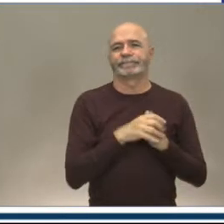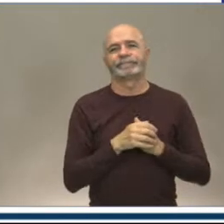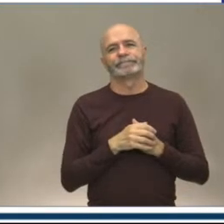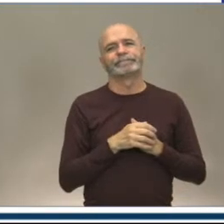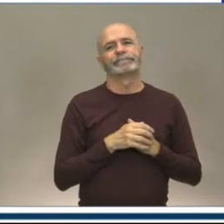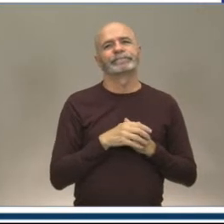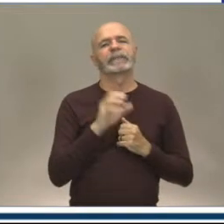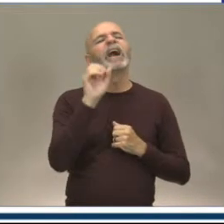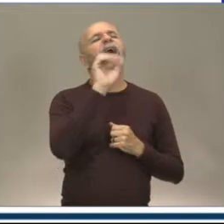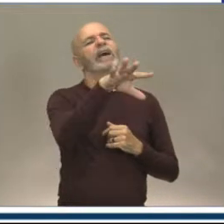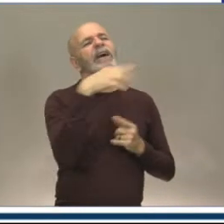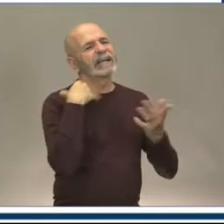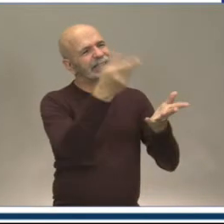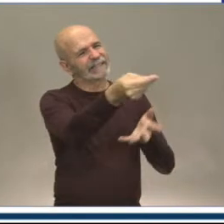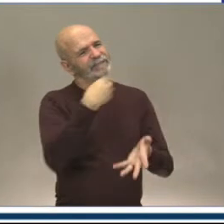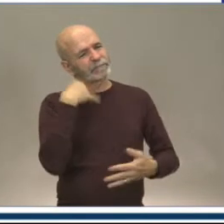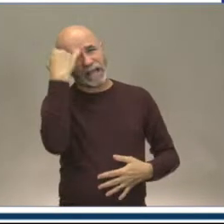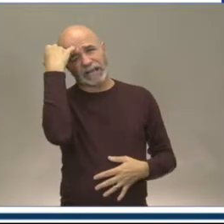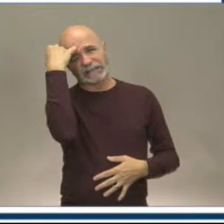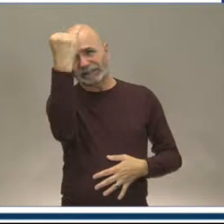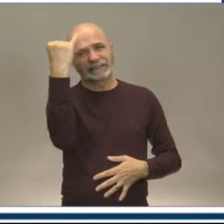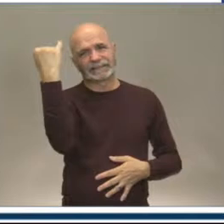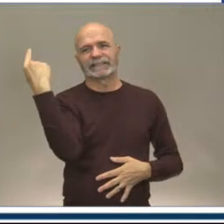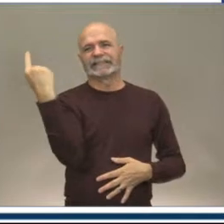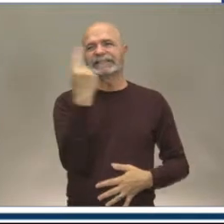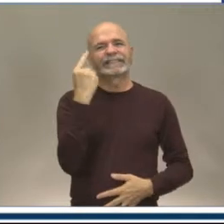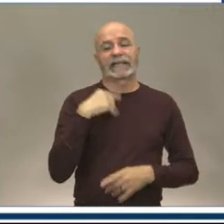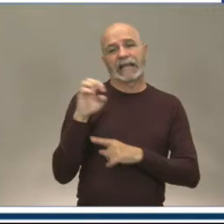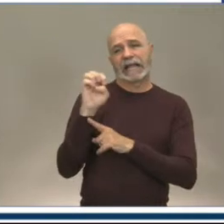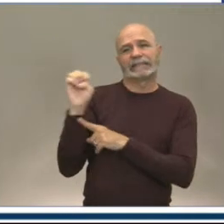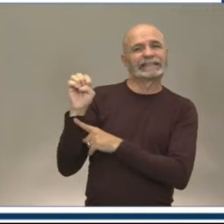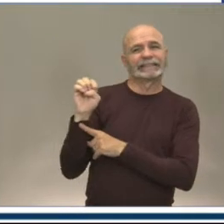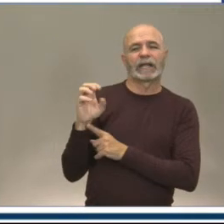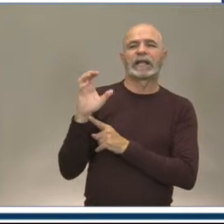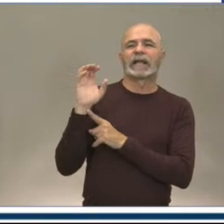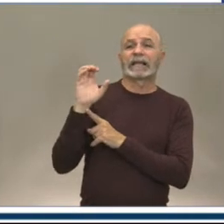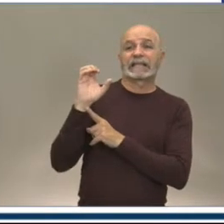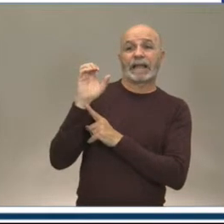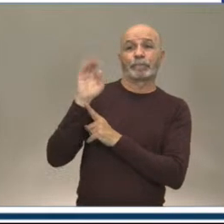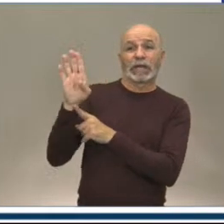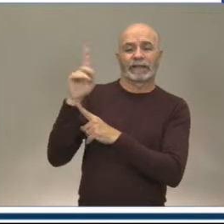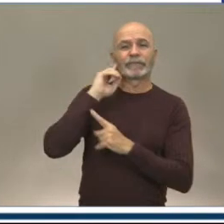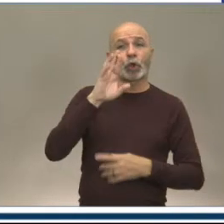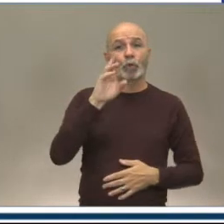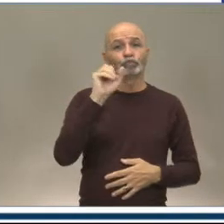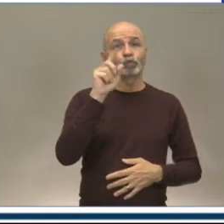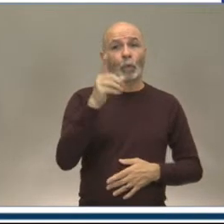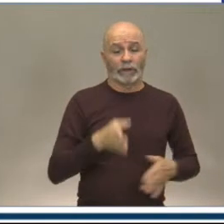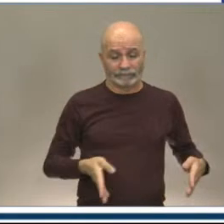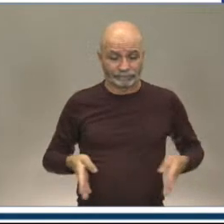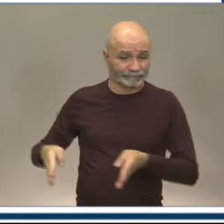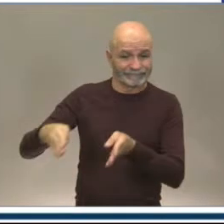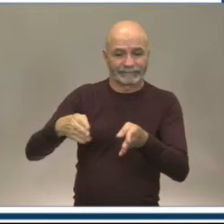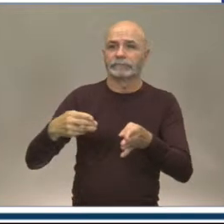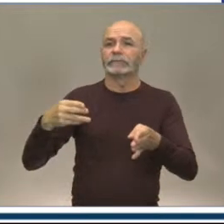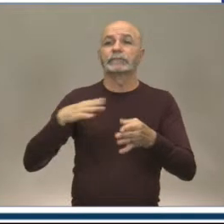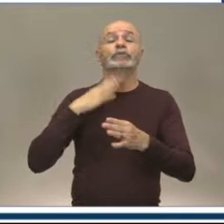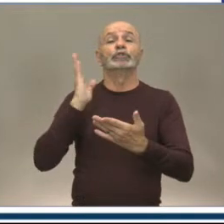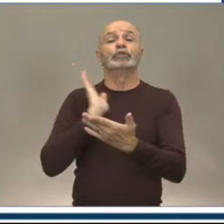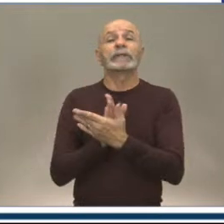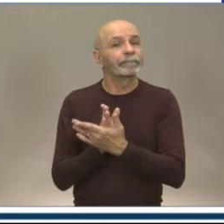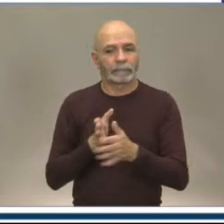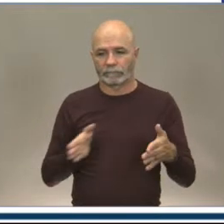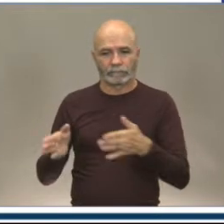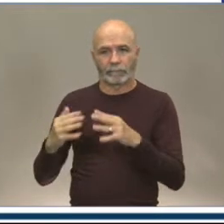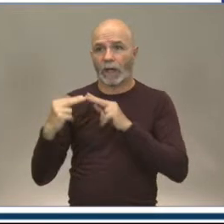of what's happening in eastern Nova Scotia and Cape Breton. We know roads are cut off, communities are cut off. What are you doing?